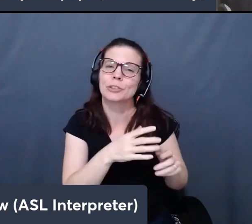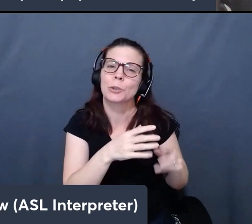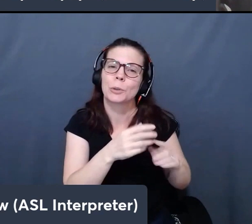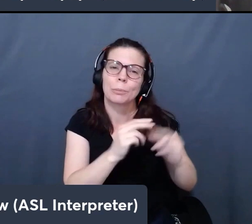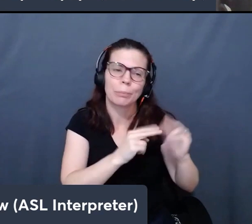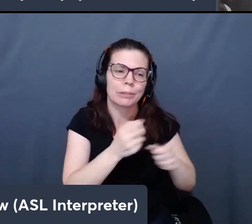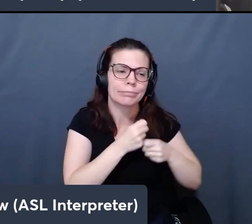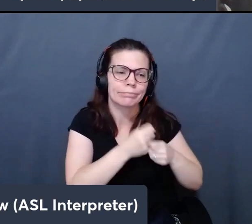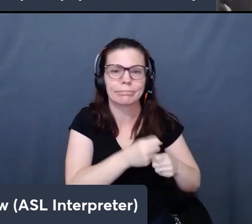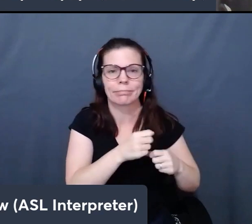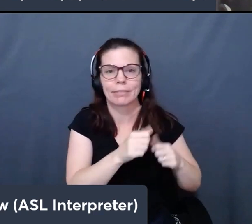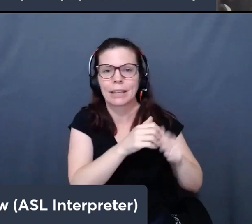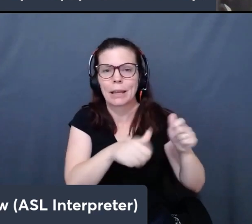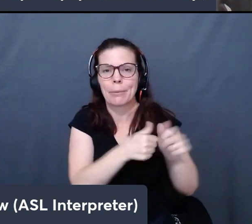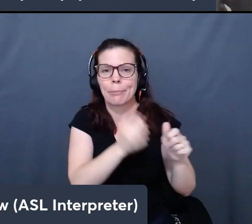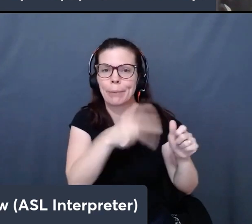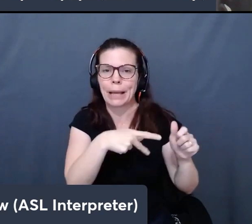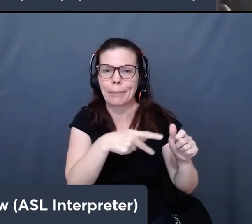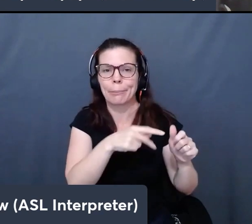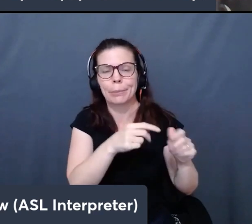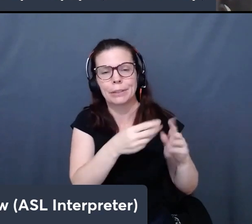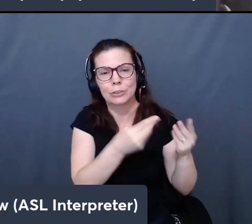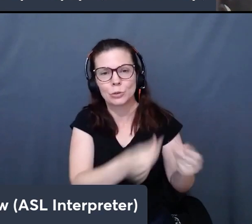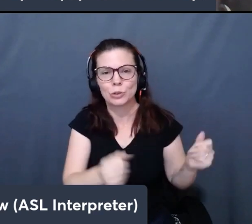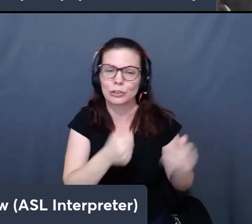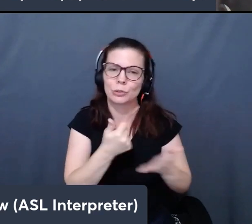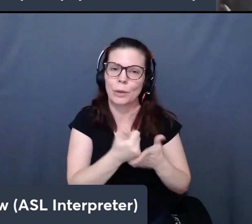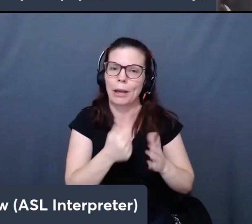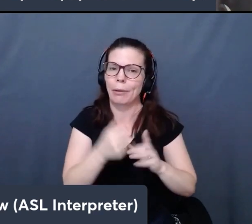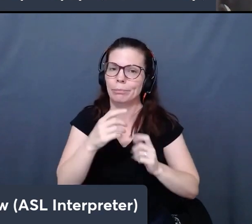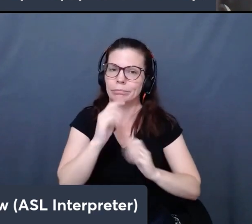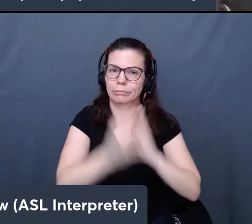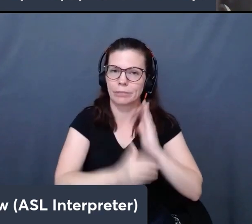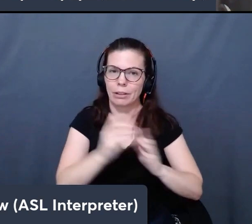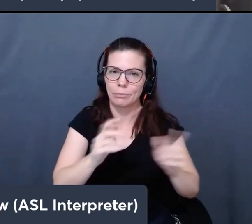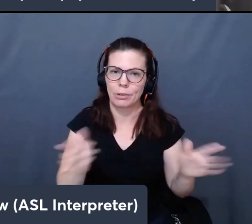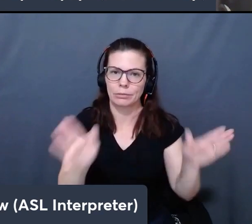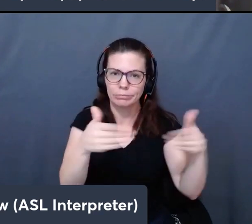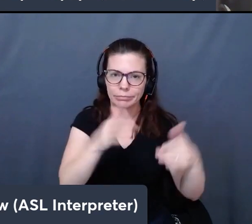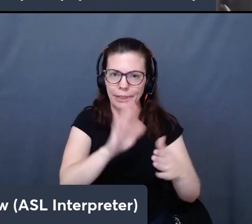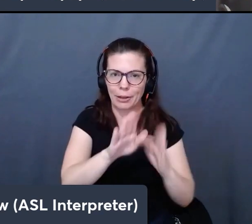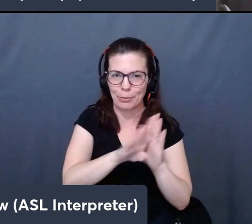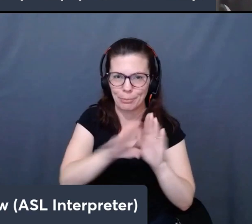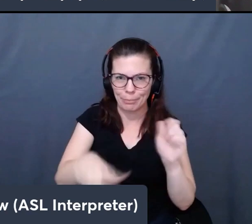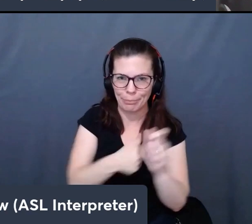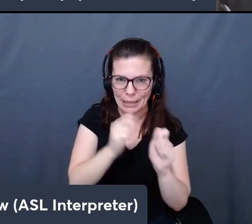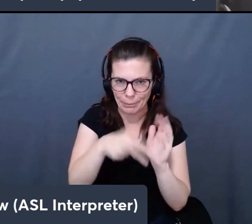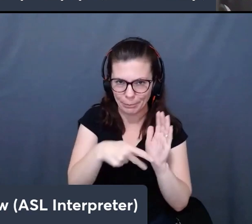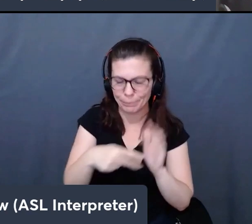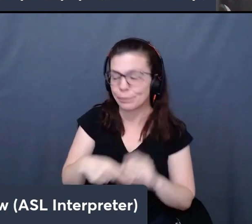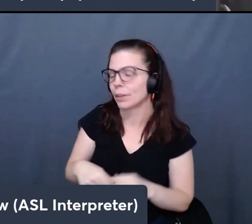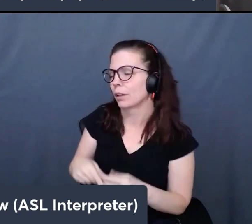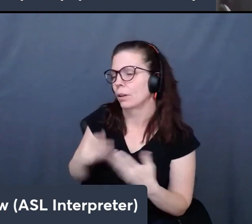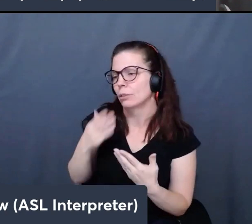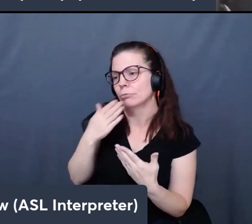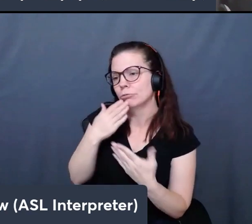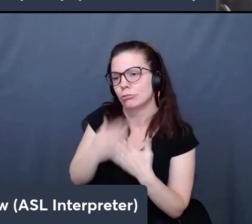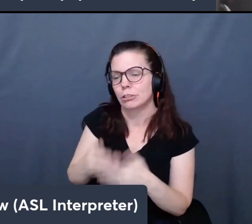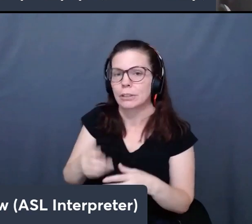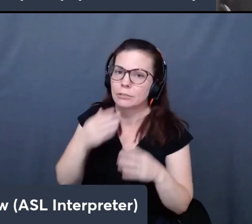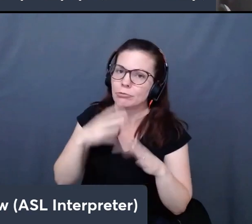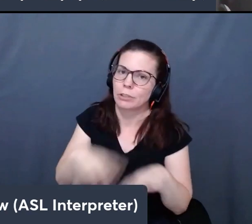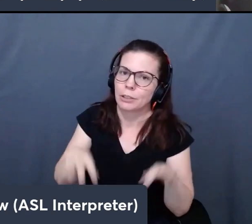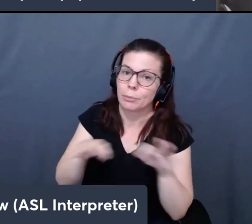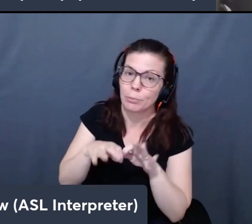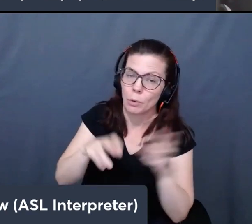customers centralize and automate their backups. That's great to hear, and this is a pretty important topic. But